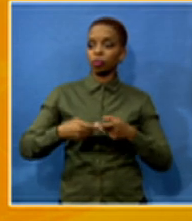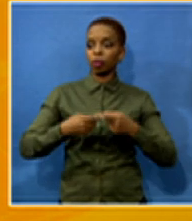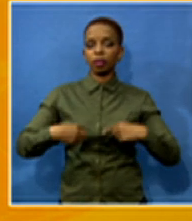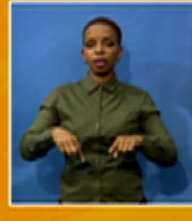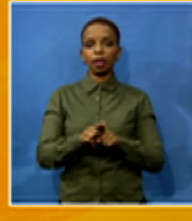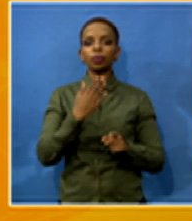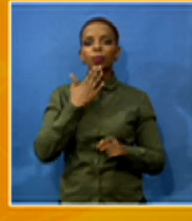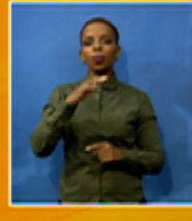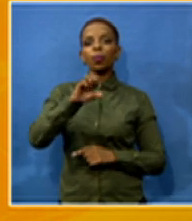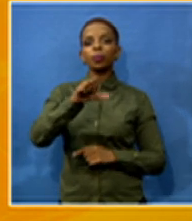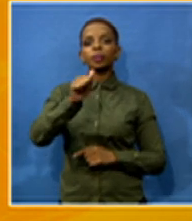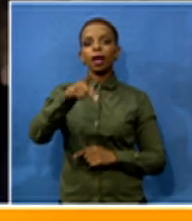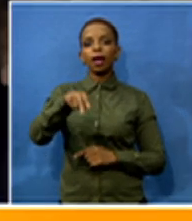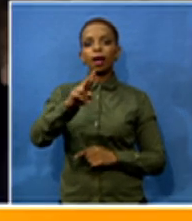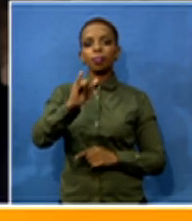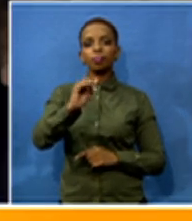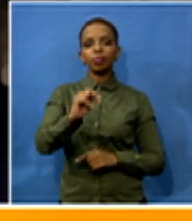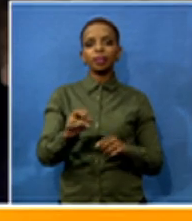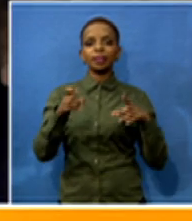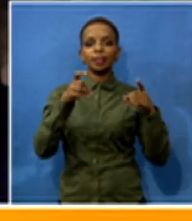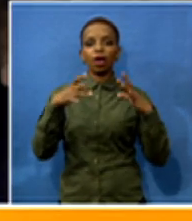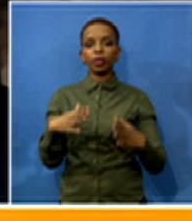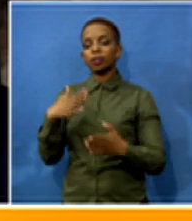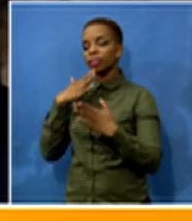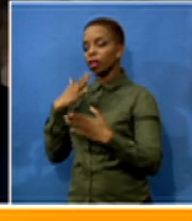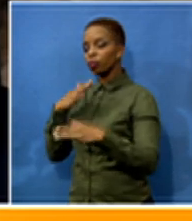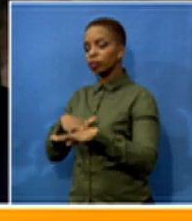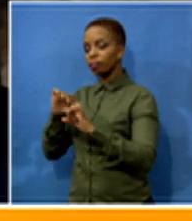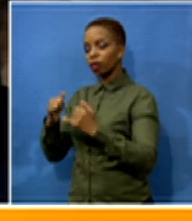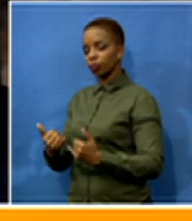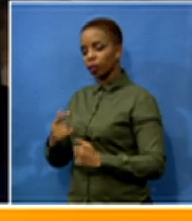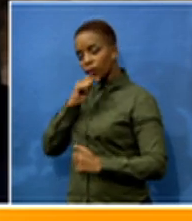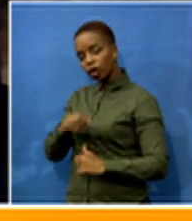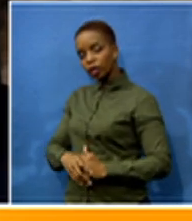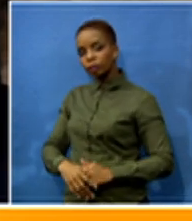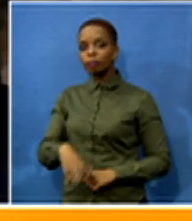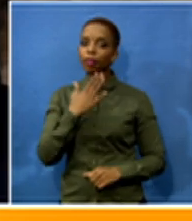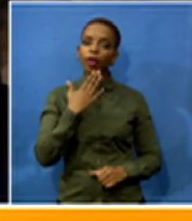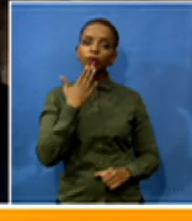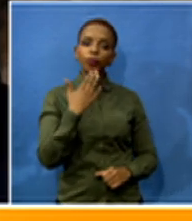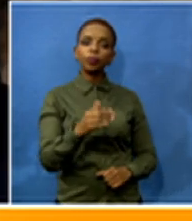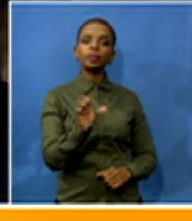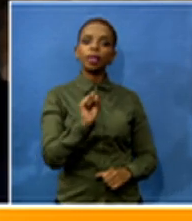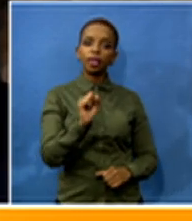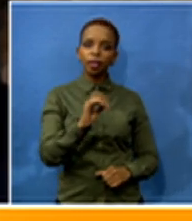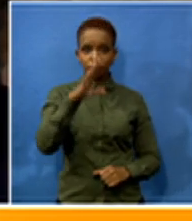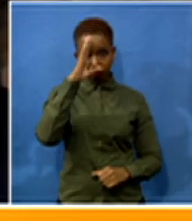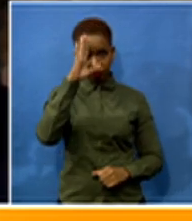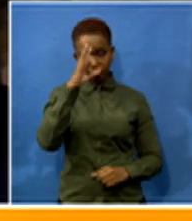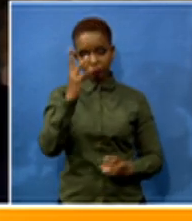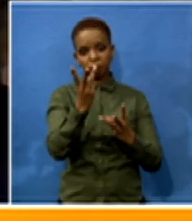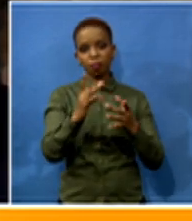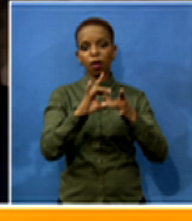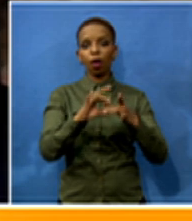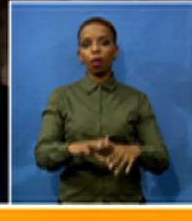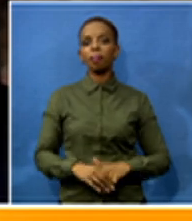Director, Dr. Kobus Herbst. Thanks so much for your time this morning. Thanks, Akina, and good morning to your viewers as well.